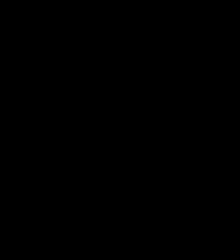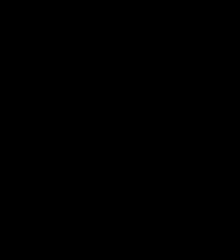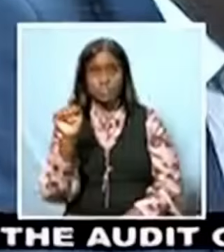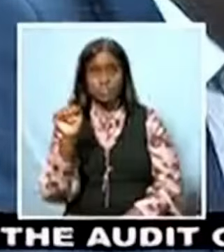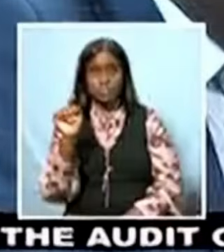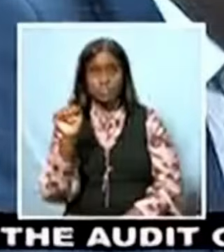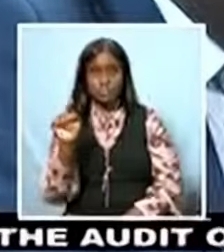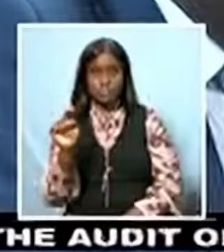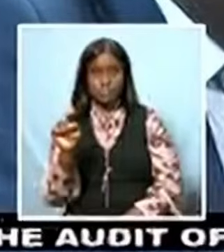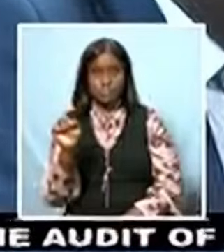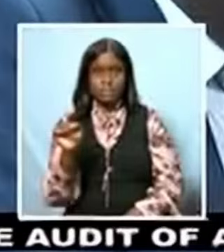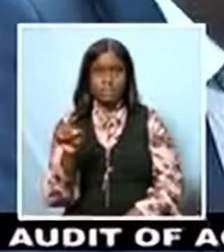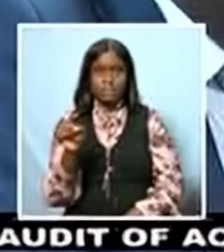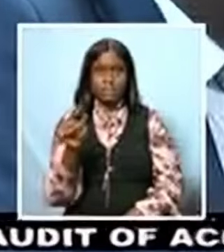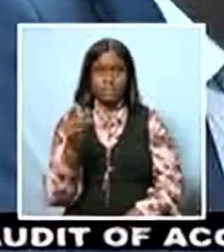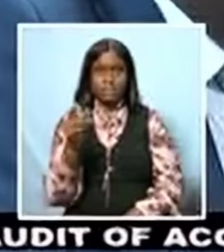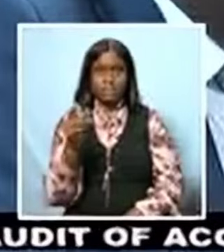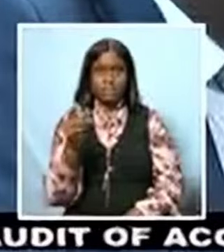commission